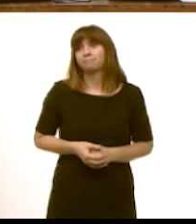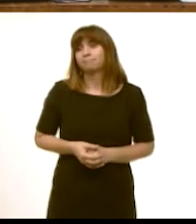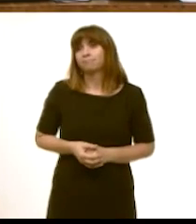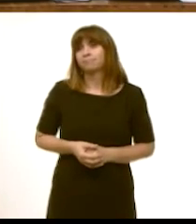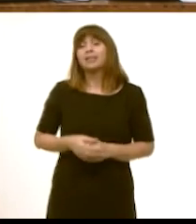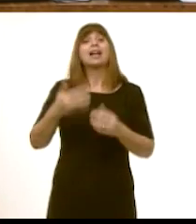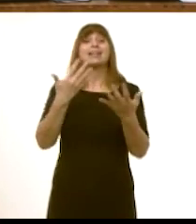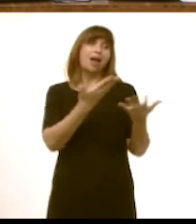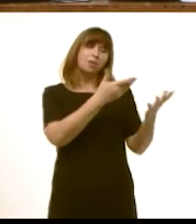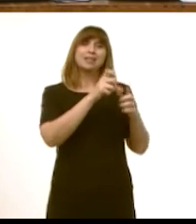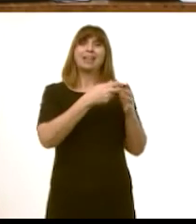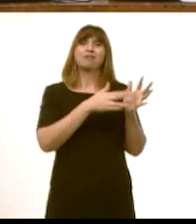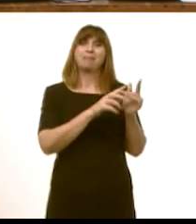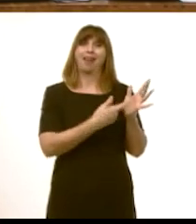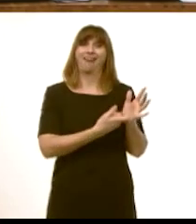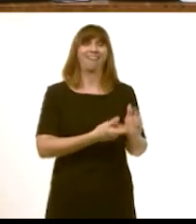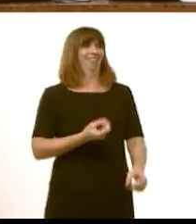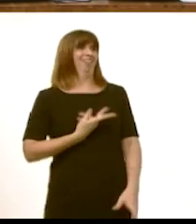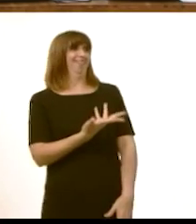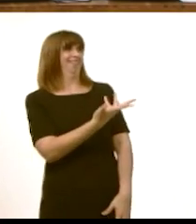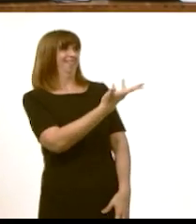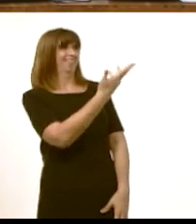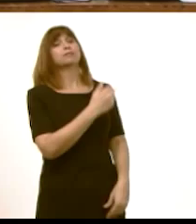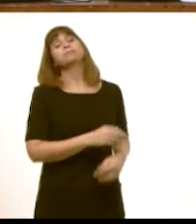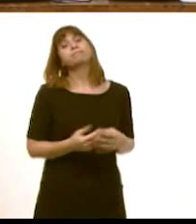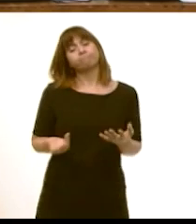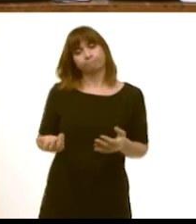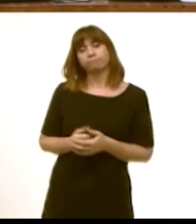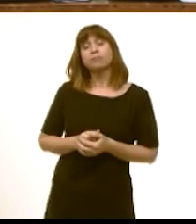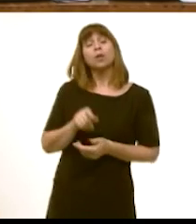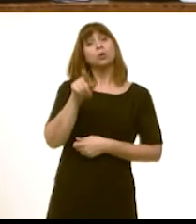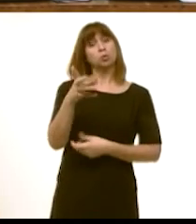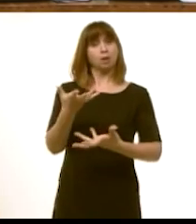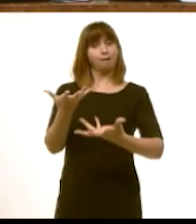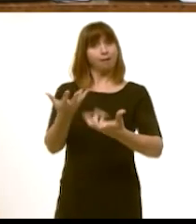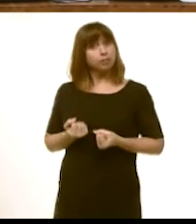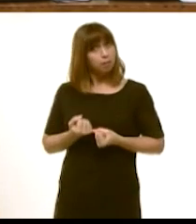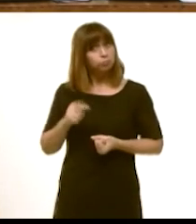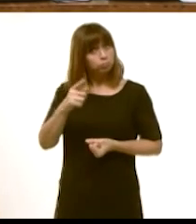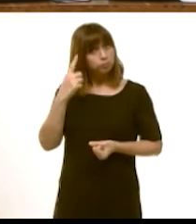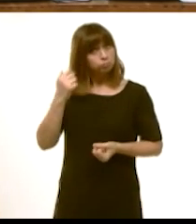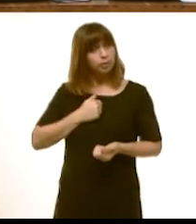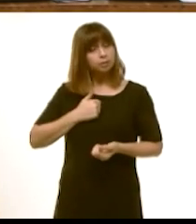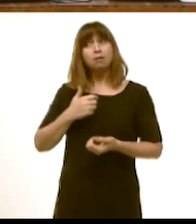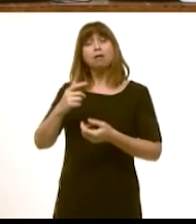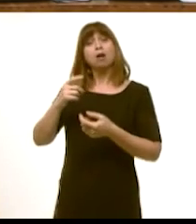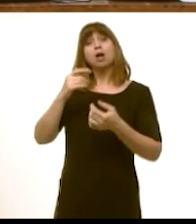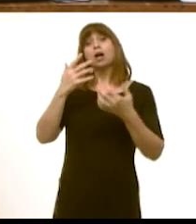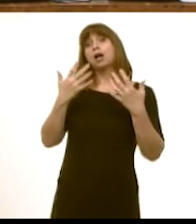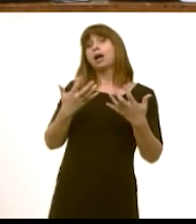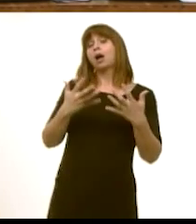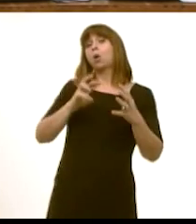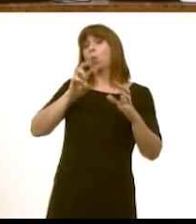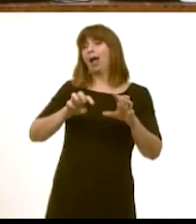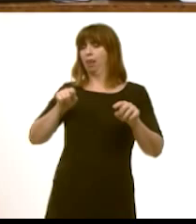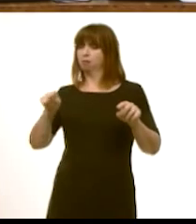Presiding Officer. First Minister, do you accept that the uncertainty which is holding sway around parts of